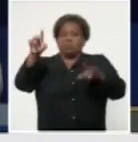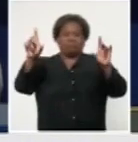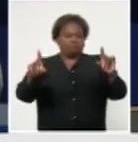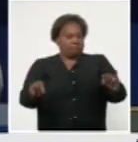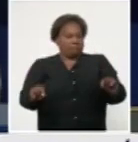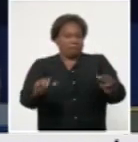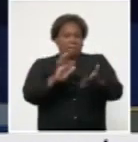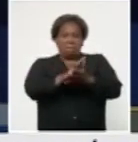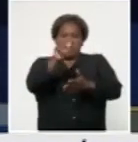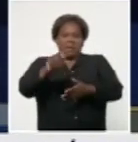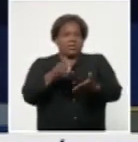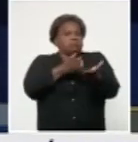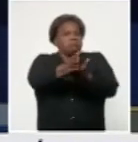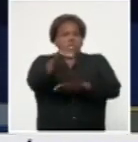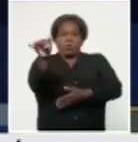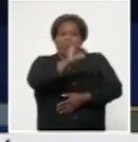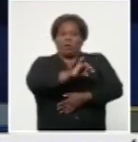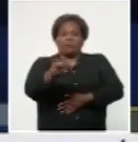municipality.